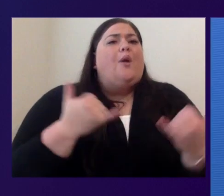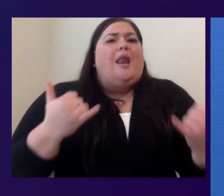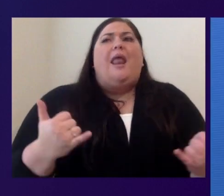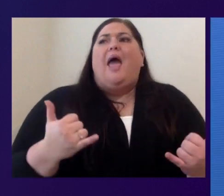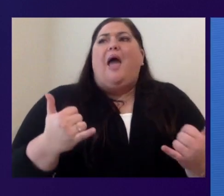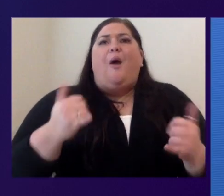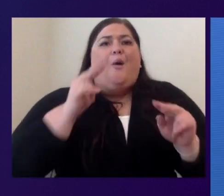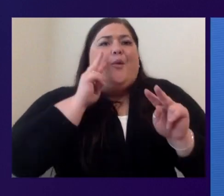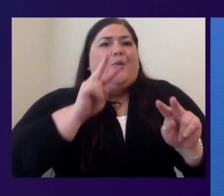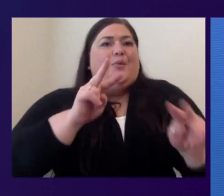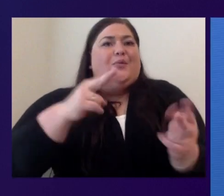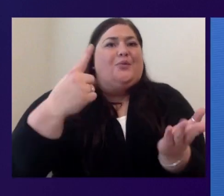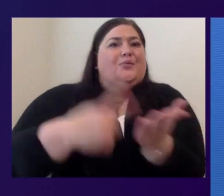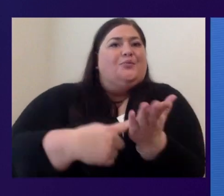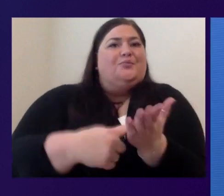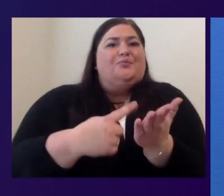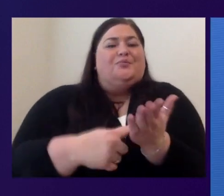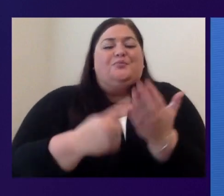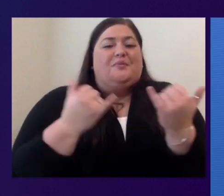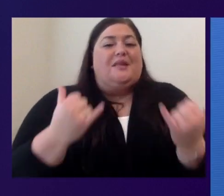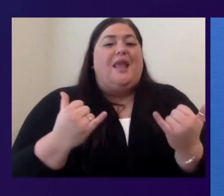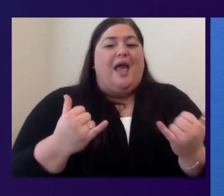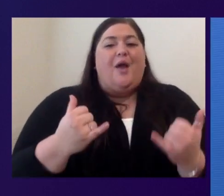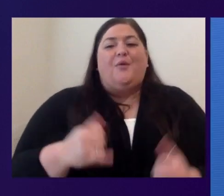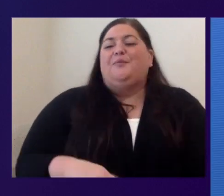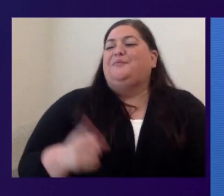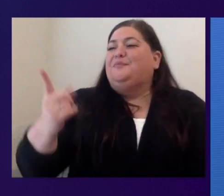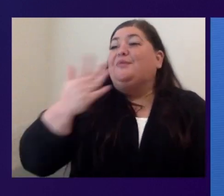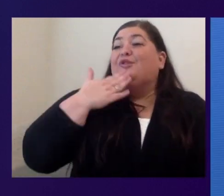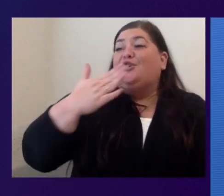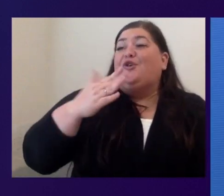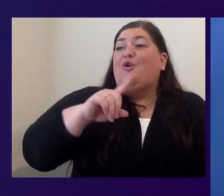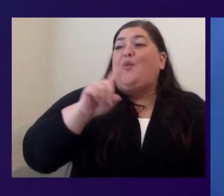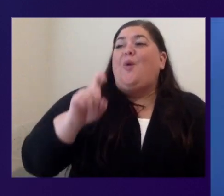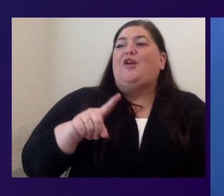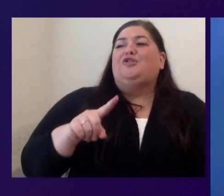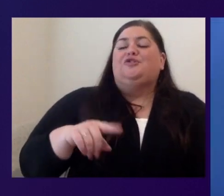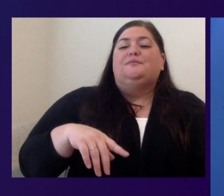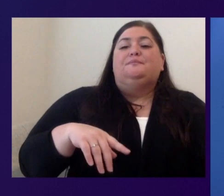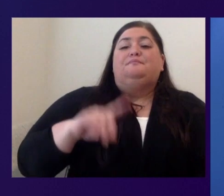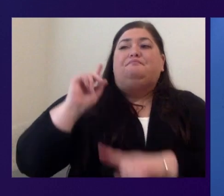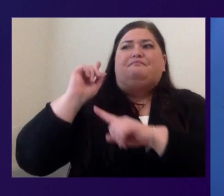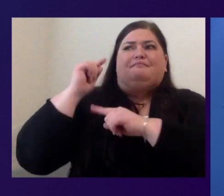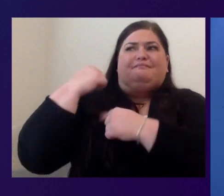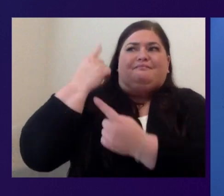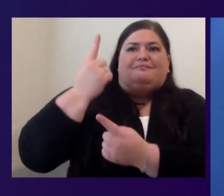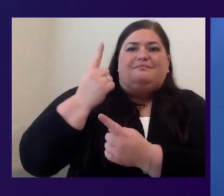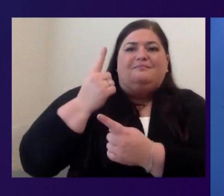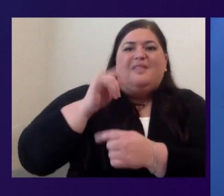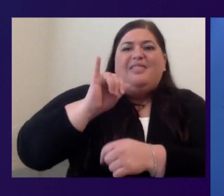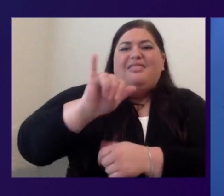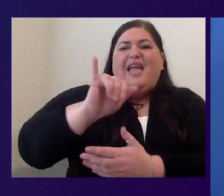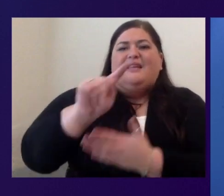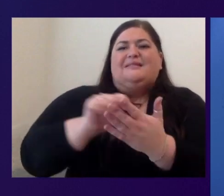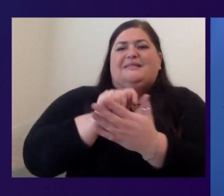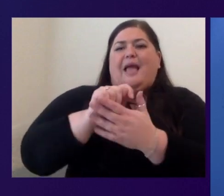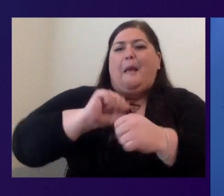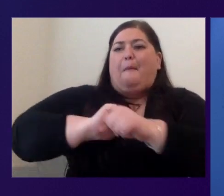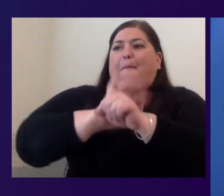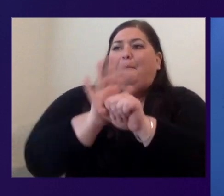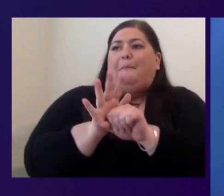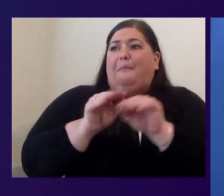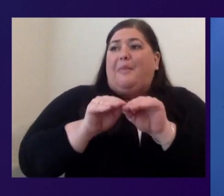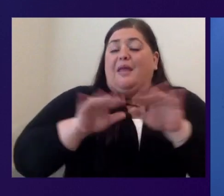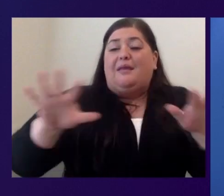question. So if you look at last 3 years when we were in the pandemic era, right? Everybody realized the value of working